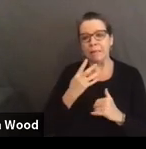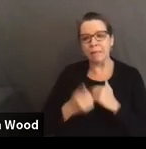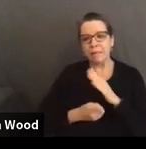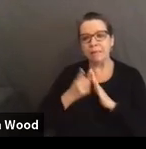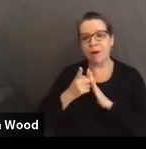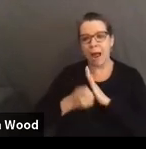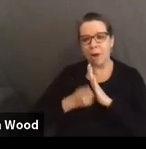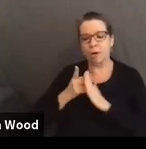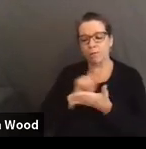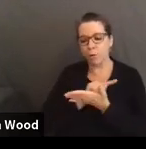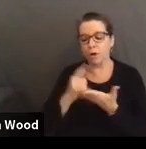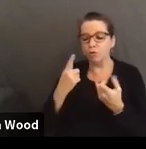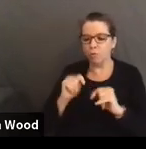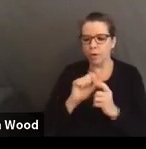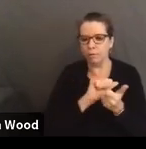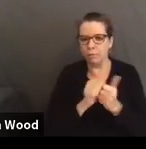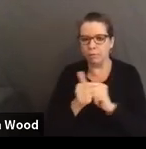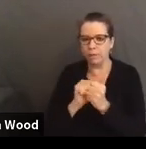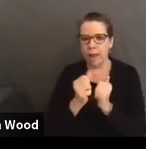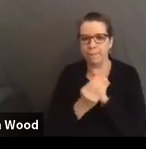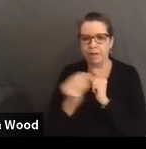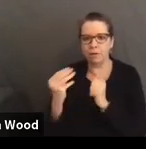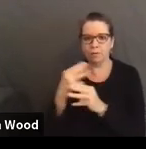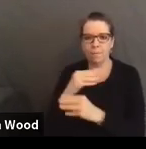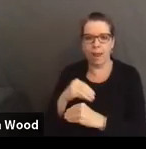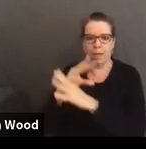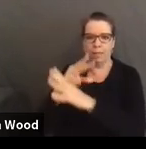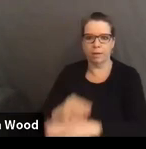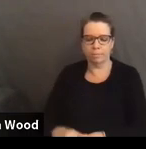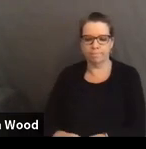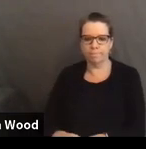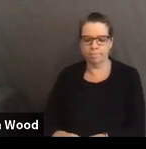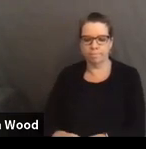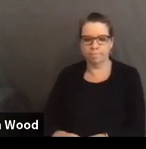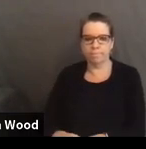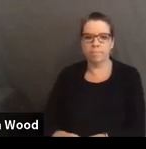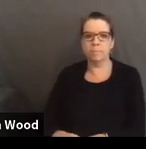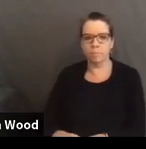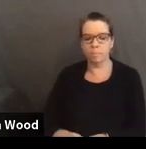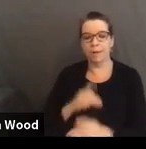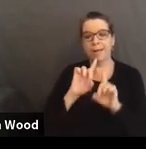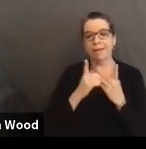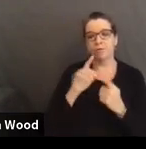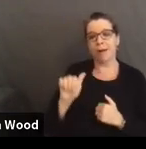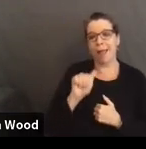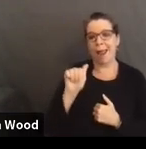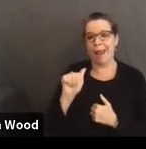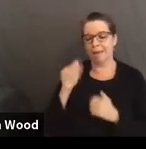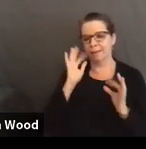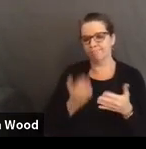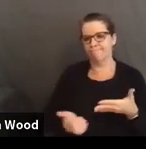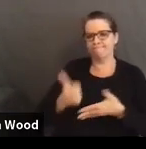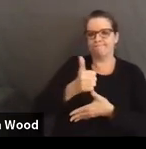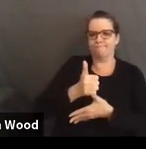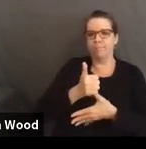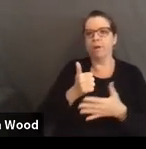per week trying to adapt for remote learning. Therefore, District A decided to prioritize